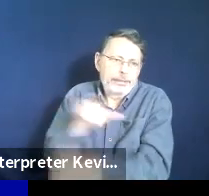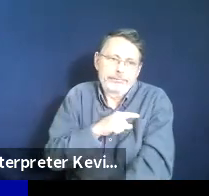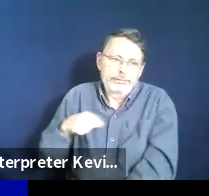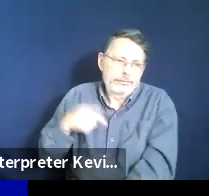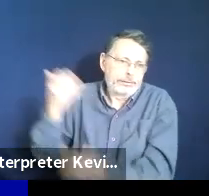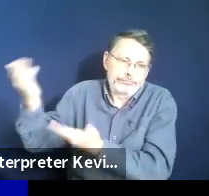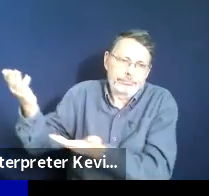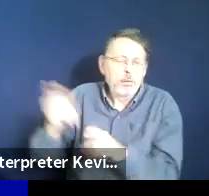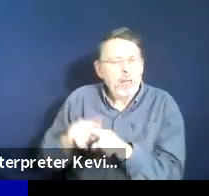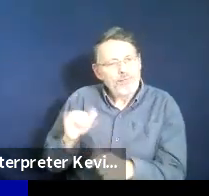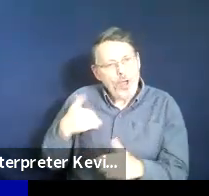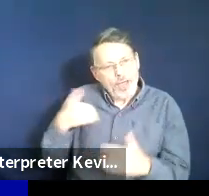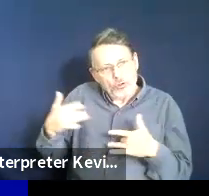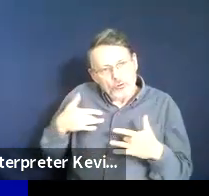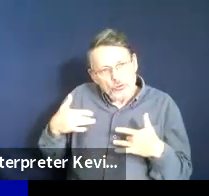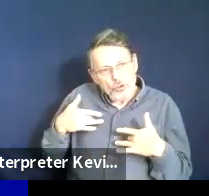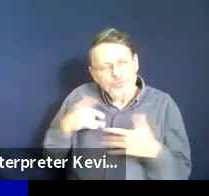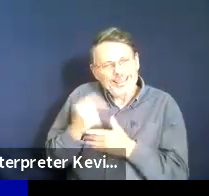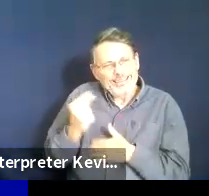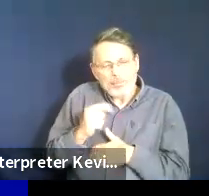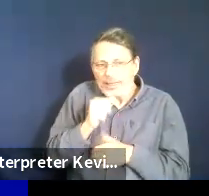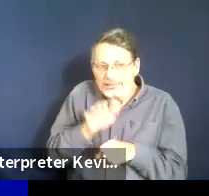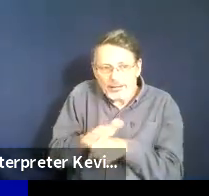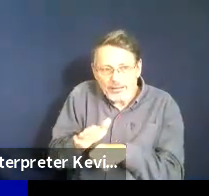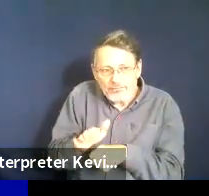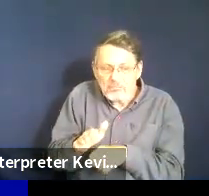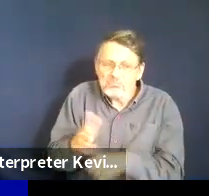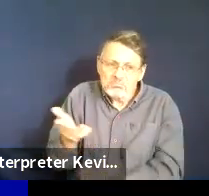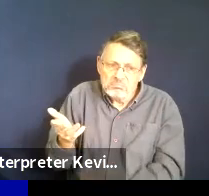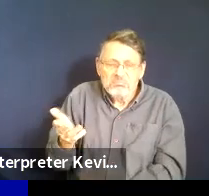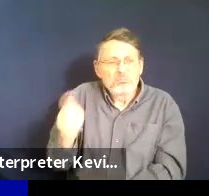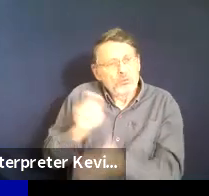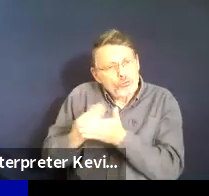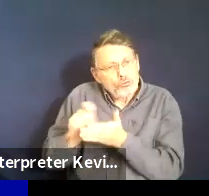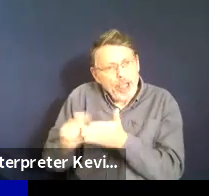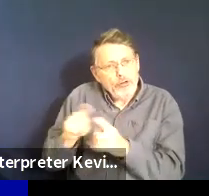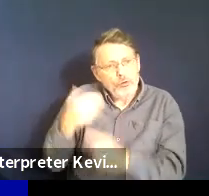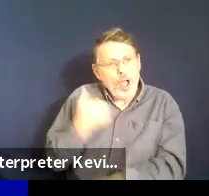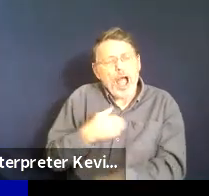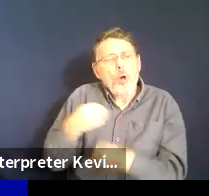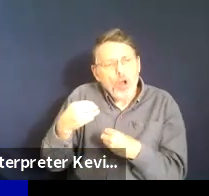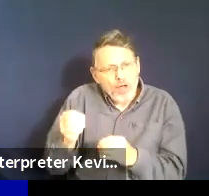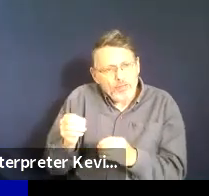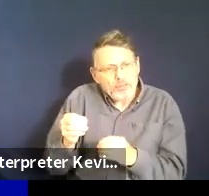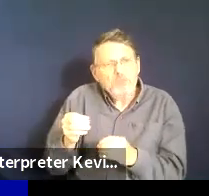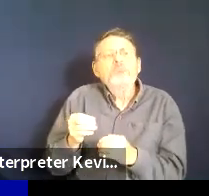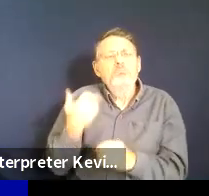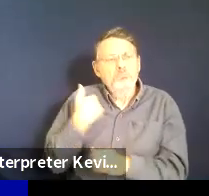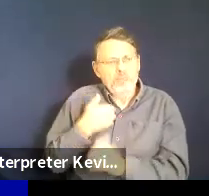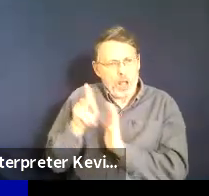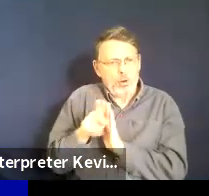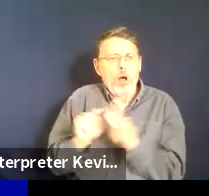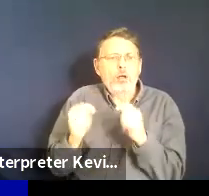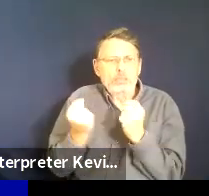you have concerns that something is not sufficient, you know, you could write to our office, and that would be reviewed by our policy